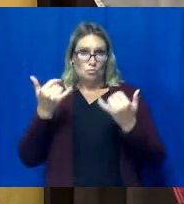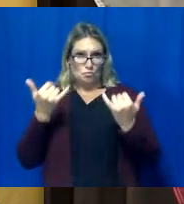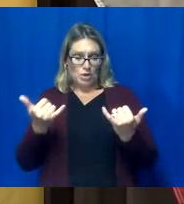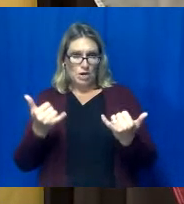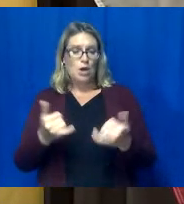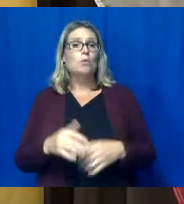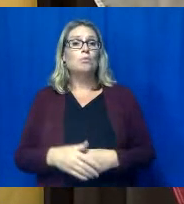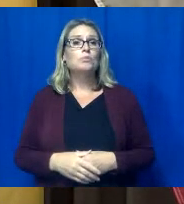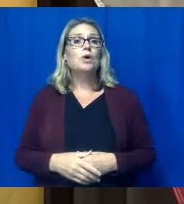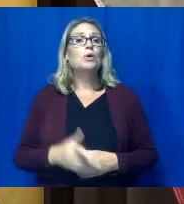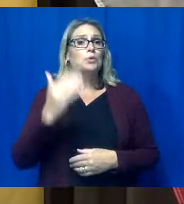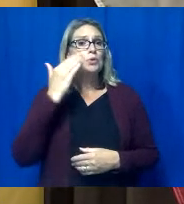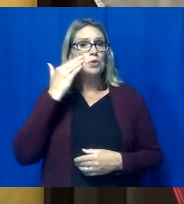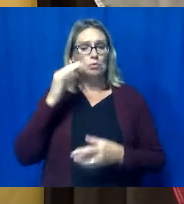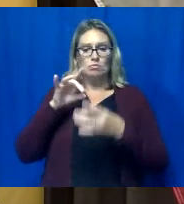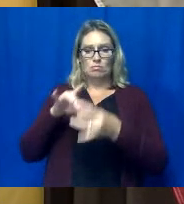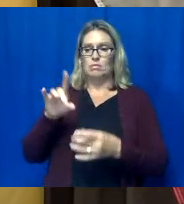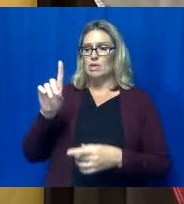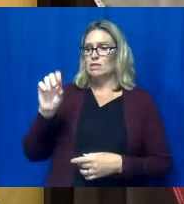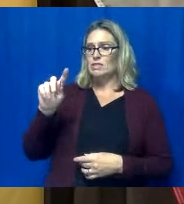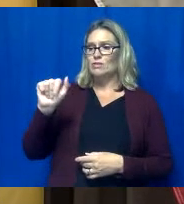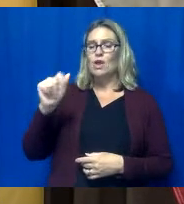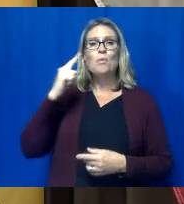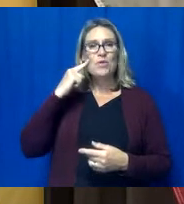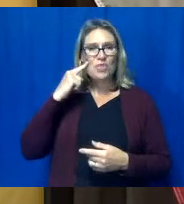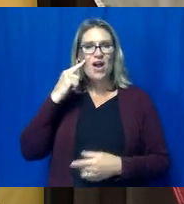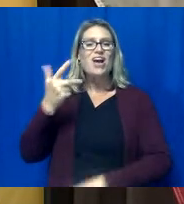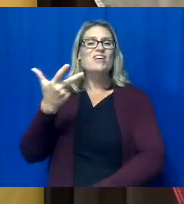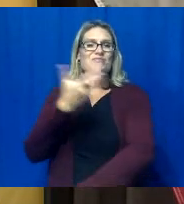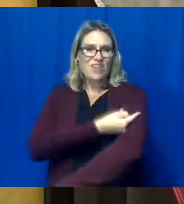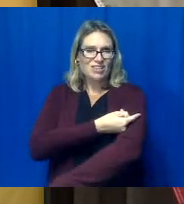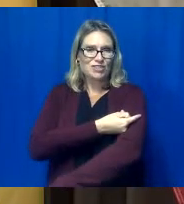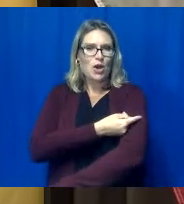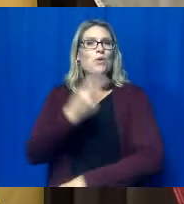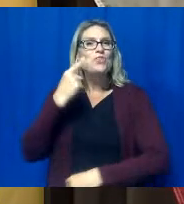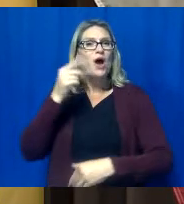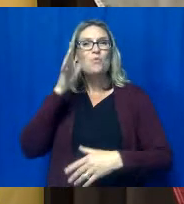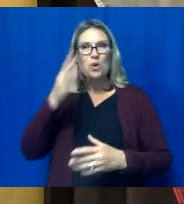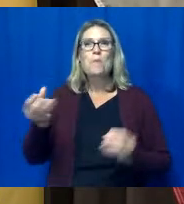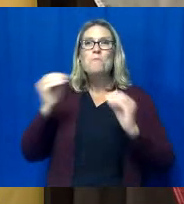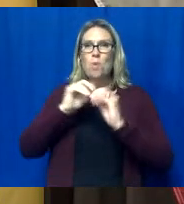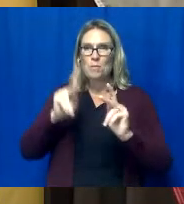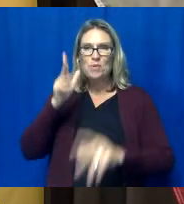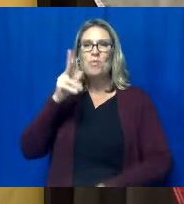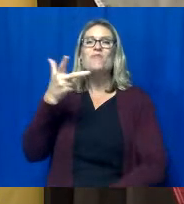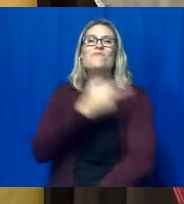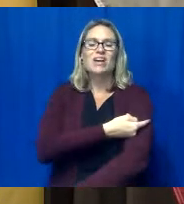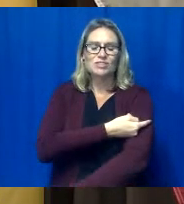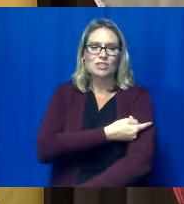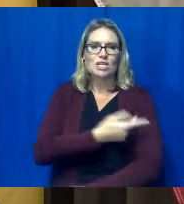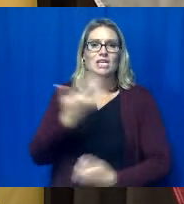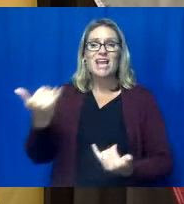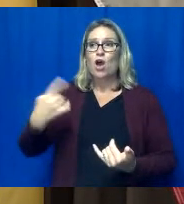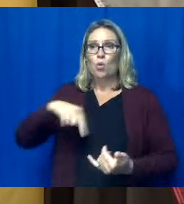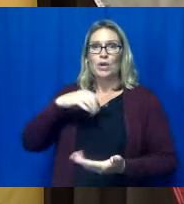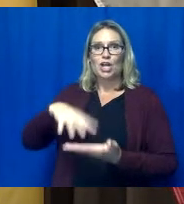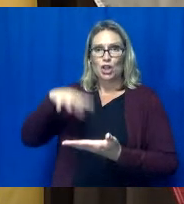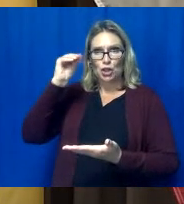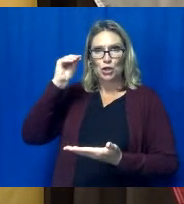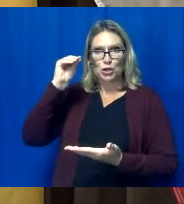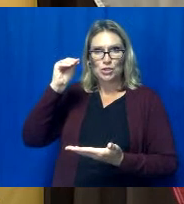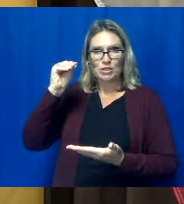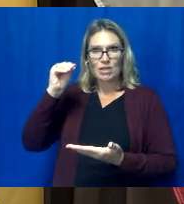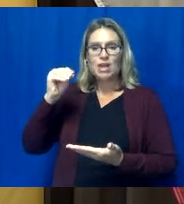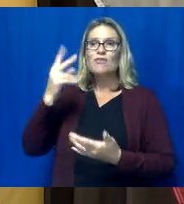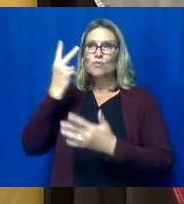about Delta because we thought vaccination rates would be higher. What would this teach us about making decisions based on predictions